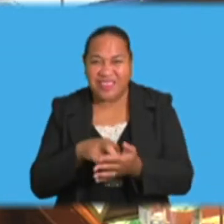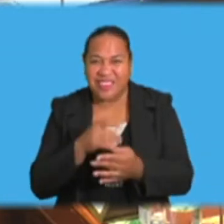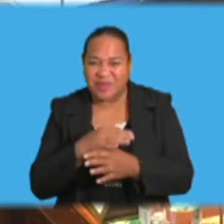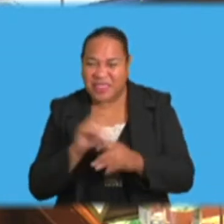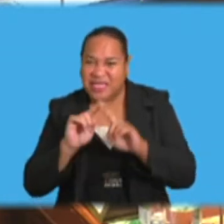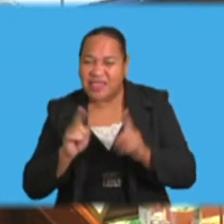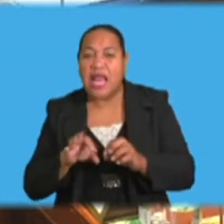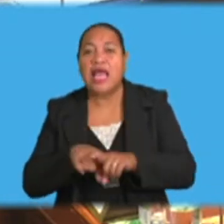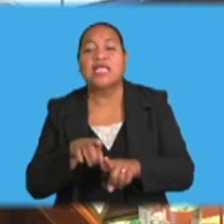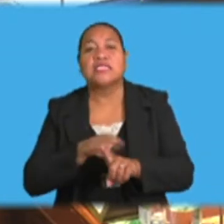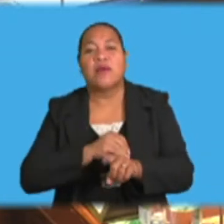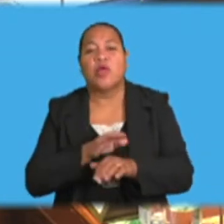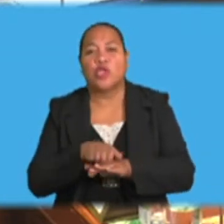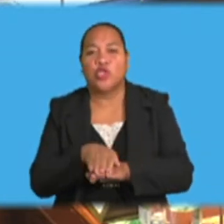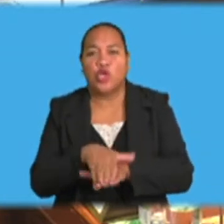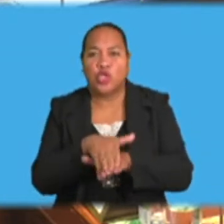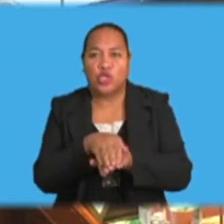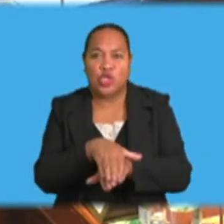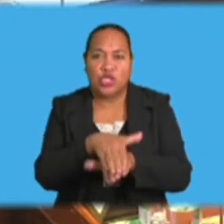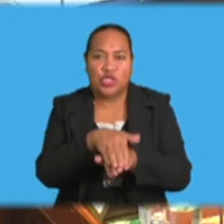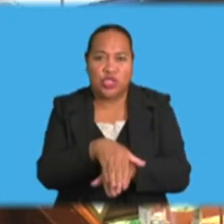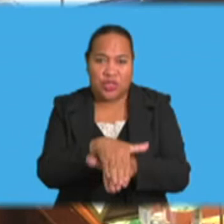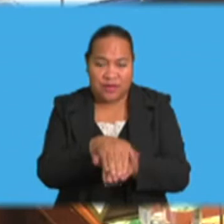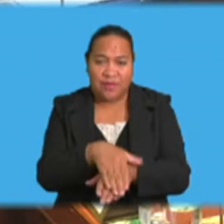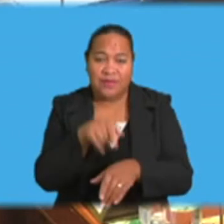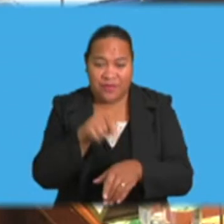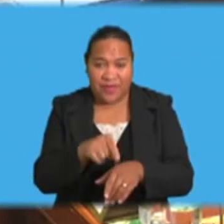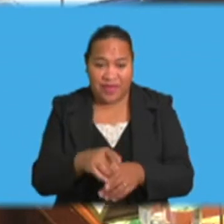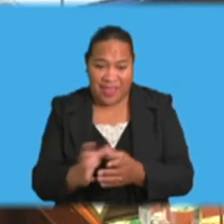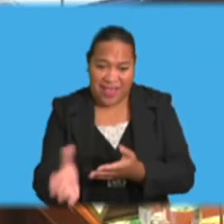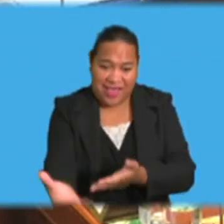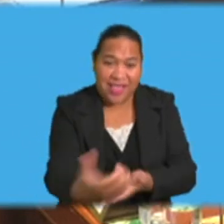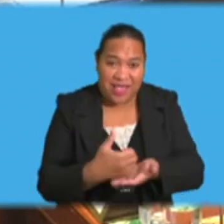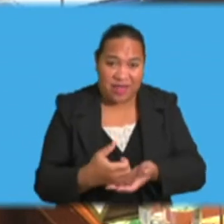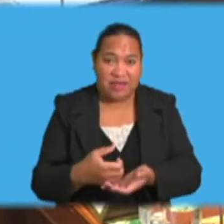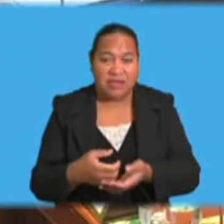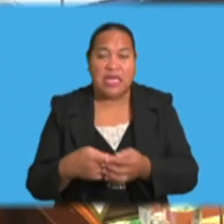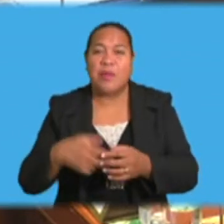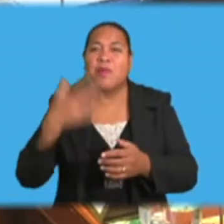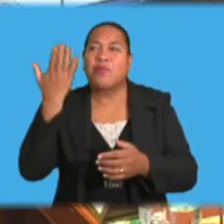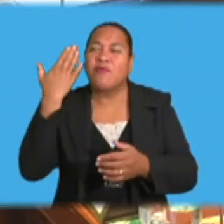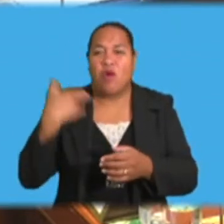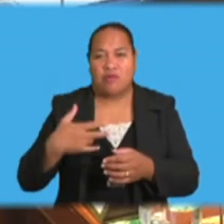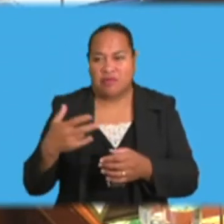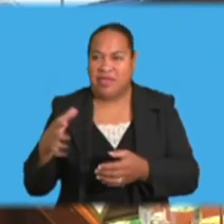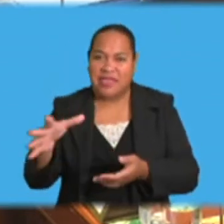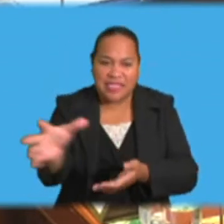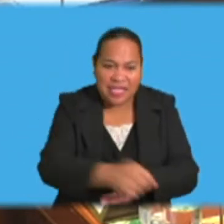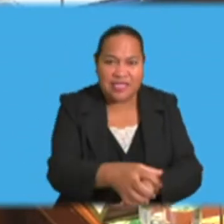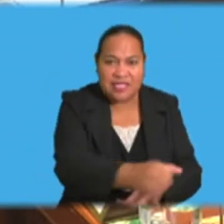of turtles. Turtles, which are harvested for its commercial value in the 1800s and up